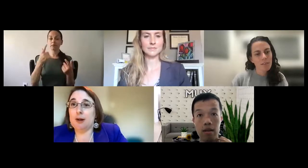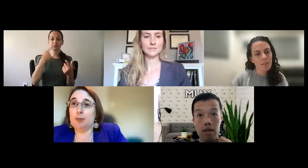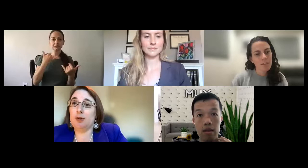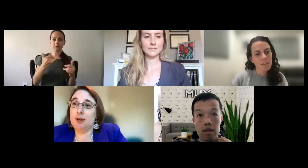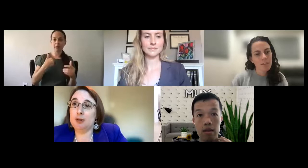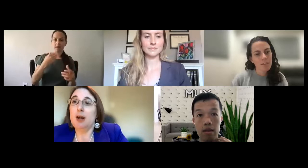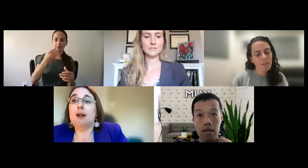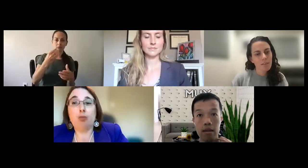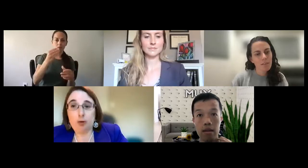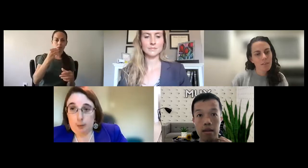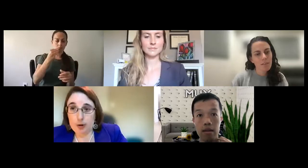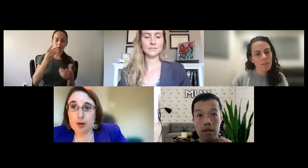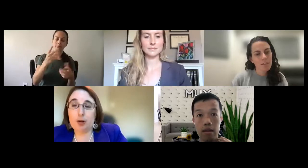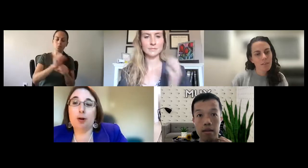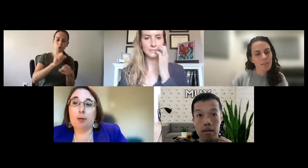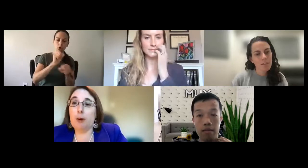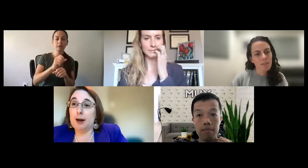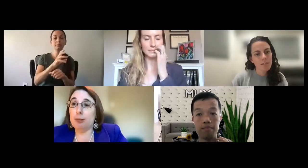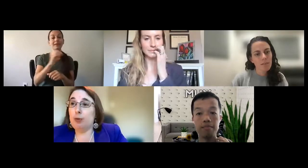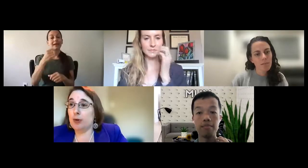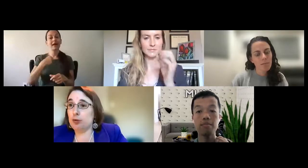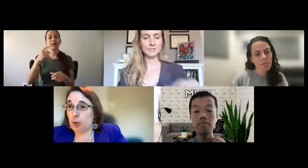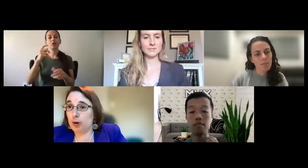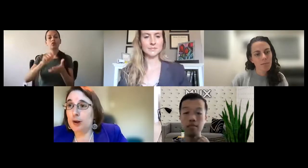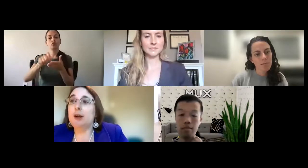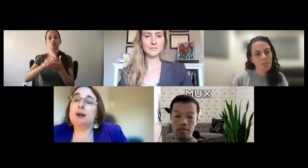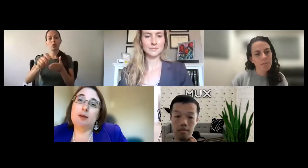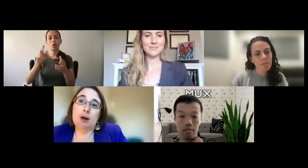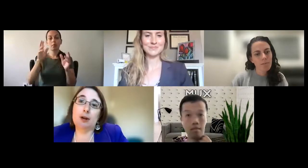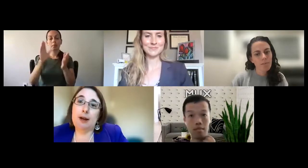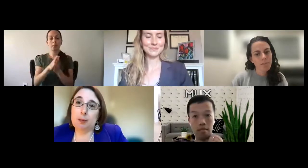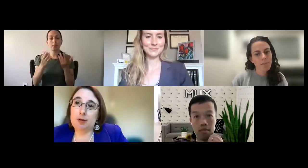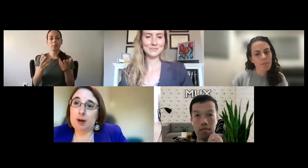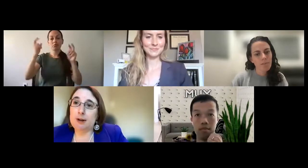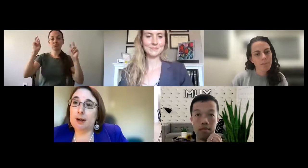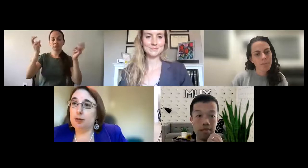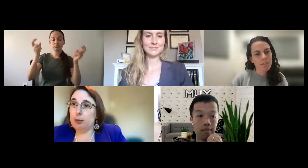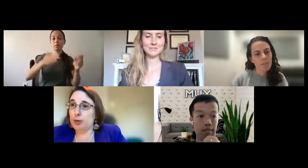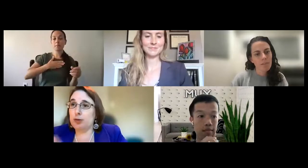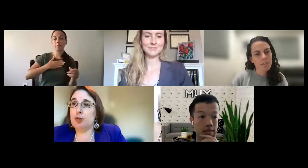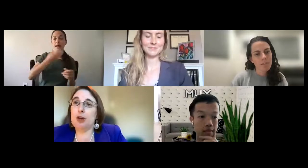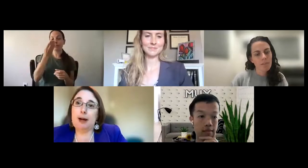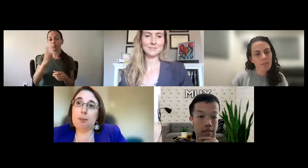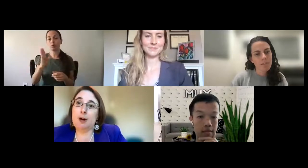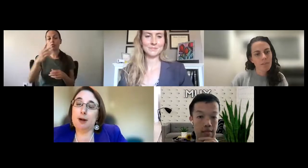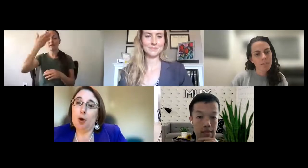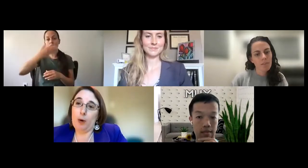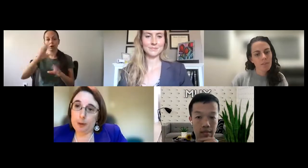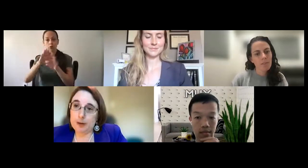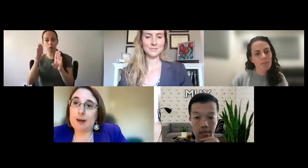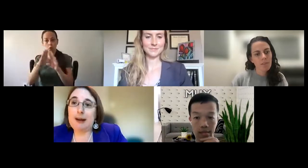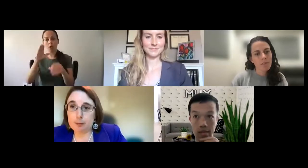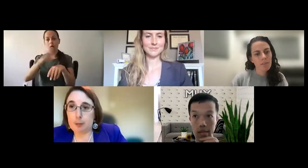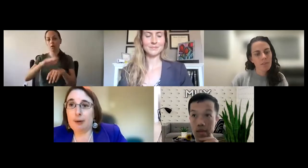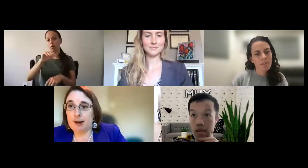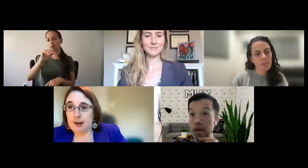legal expertise. And I wrote a book called My Blue Front Door. It's on Amazon. I also posted in chat my